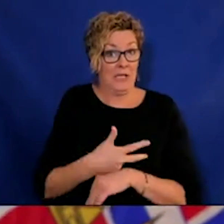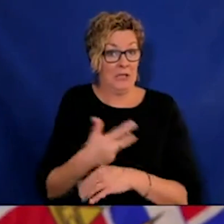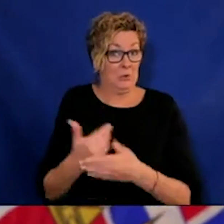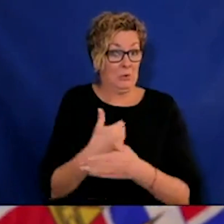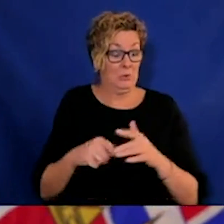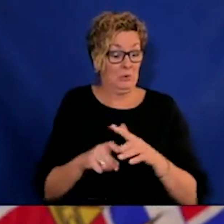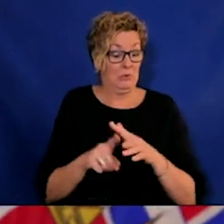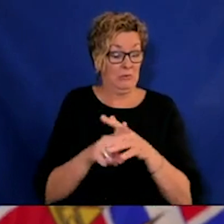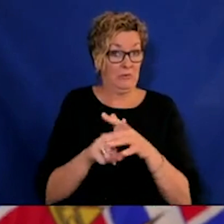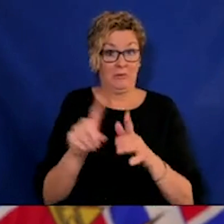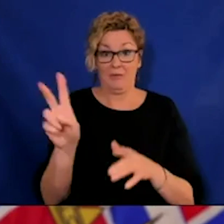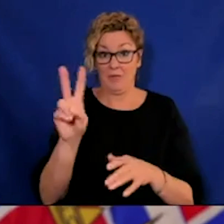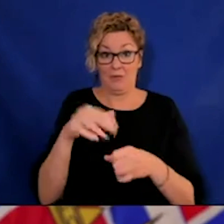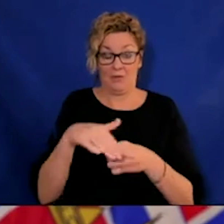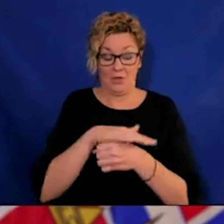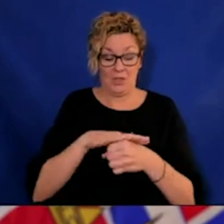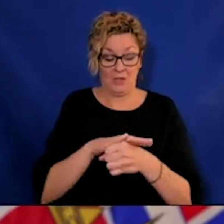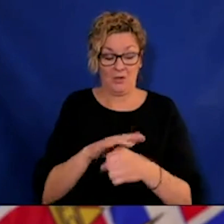Health Region,